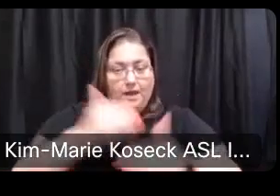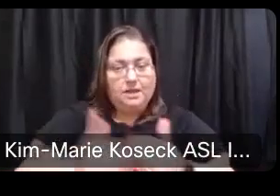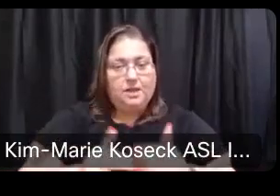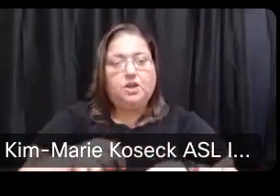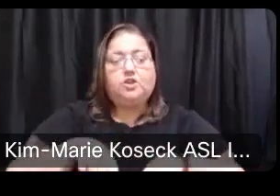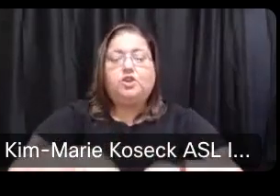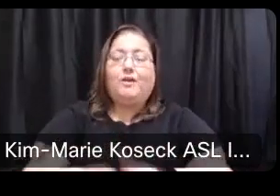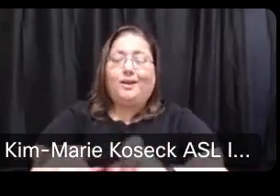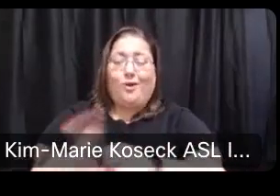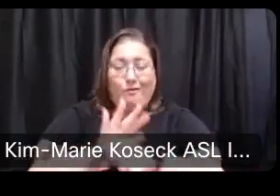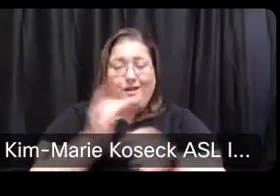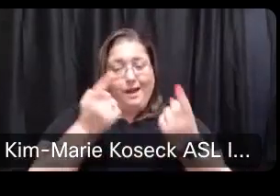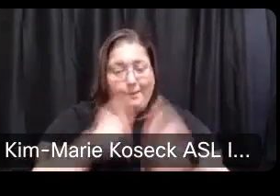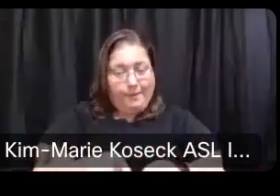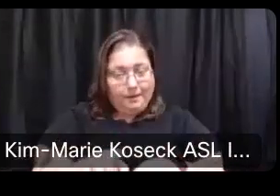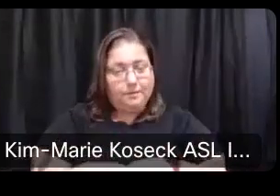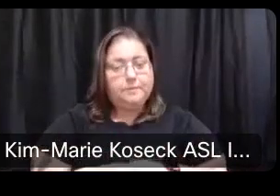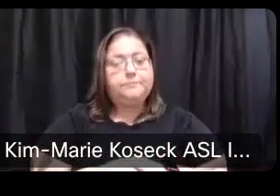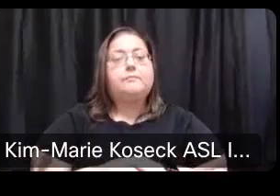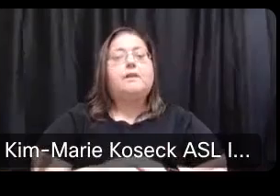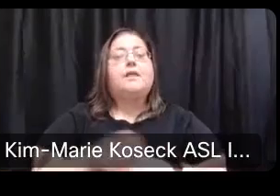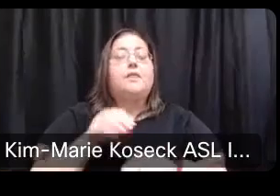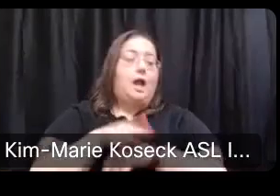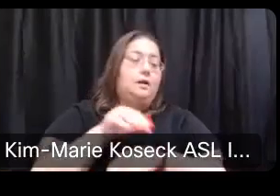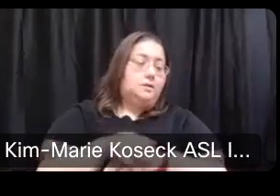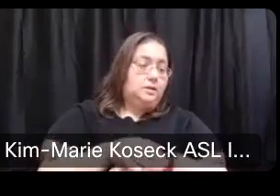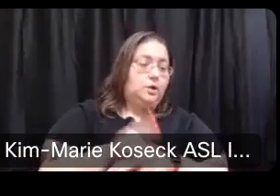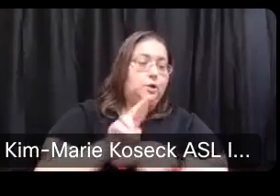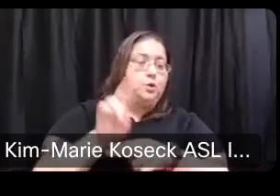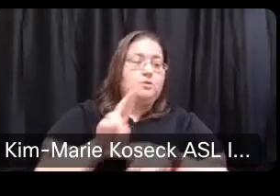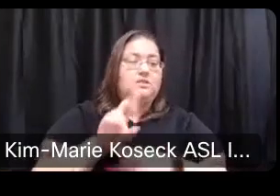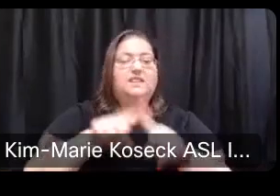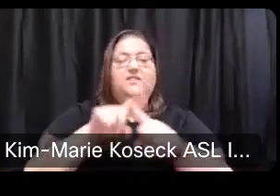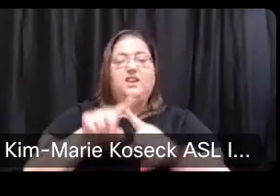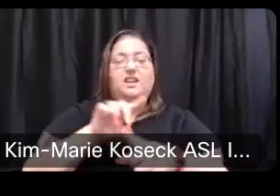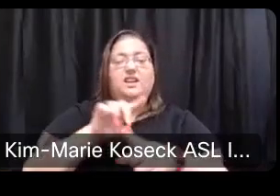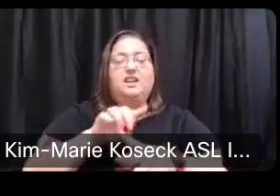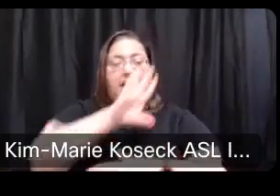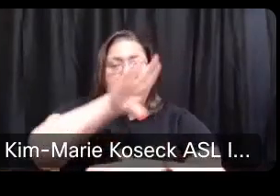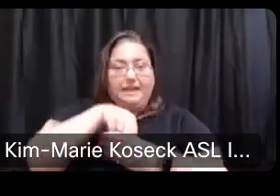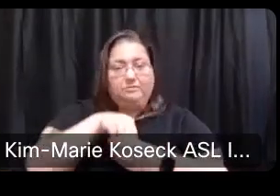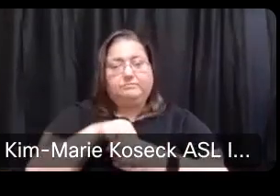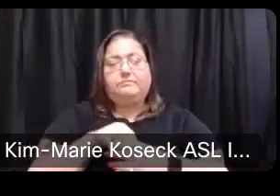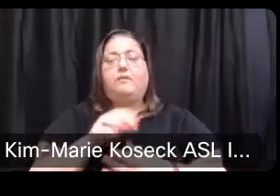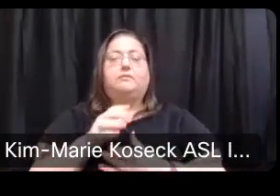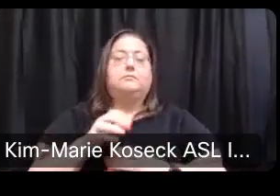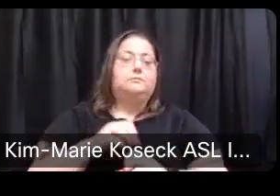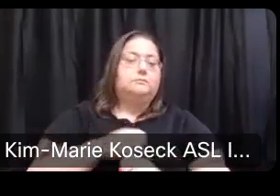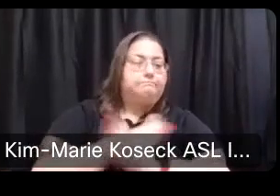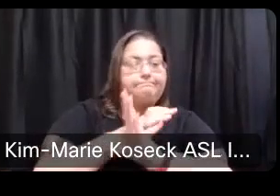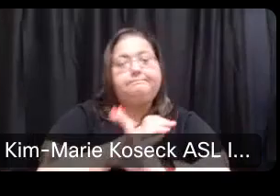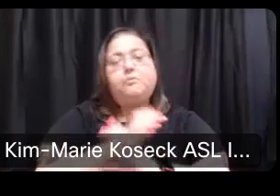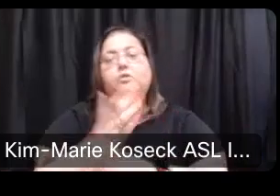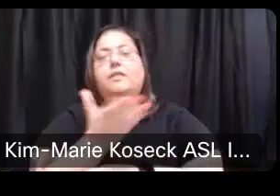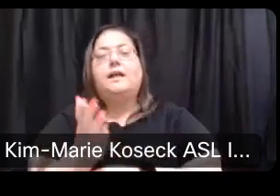COVID pandemic. So the consultants used a range of interactive tools to share information and gather feedback from